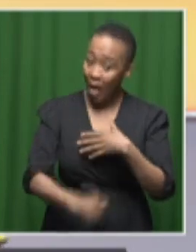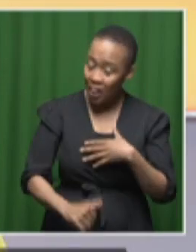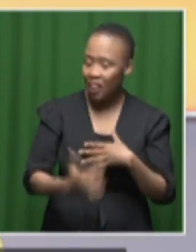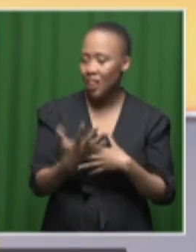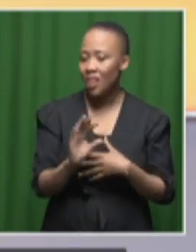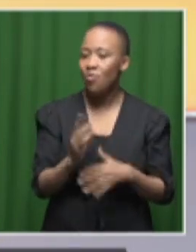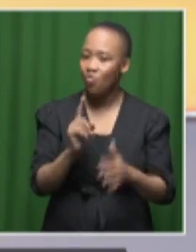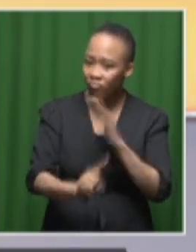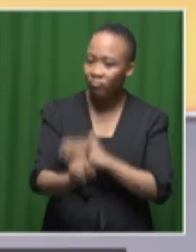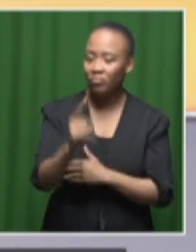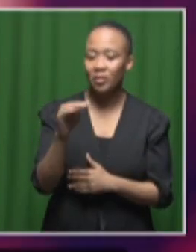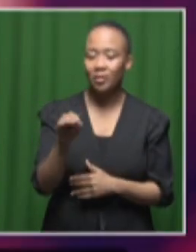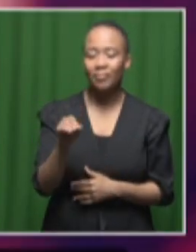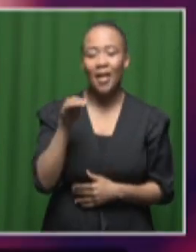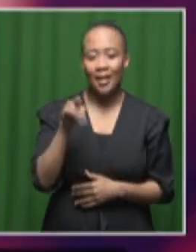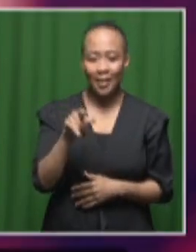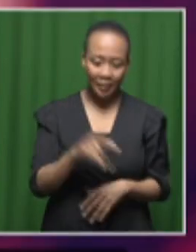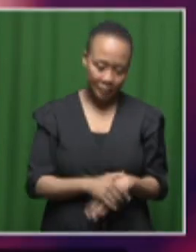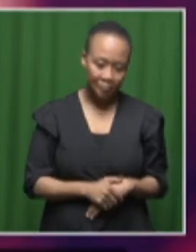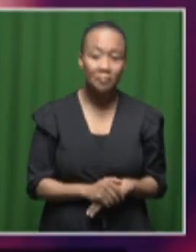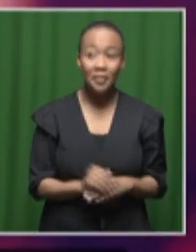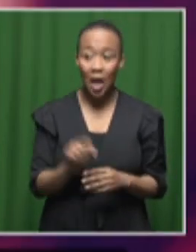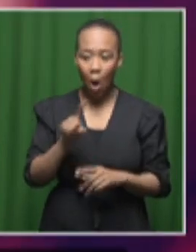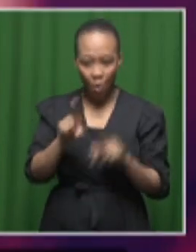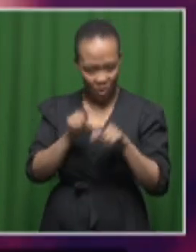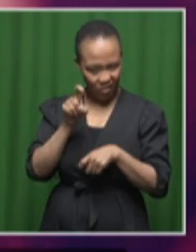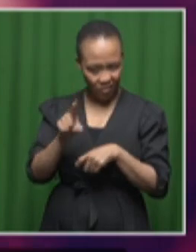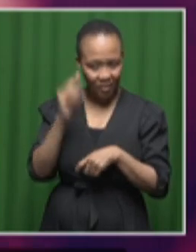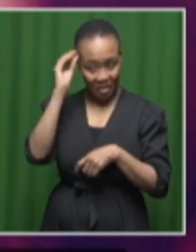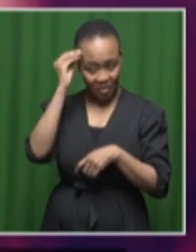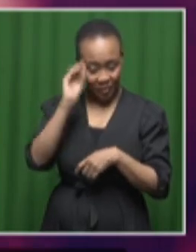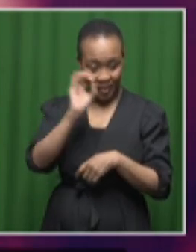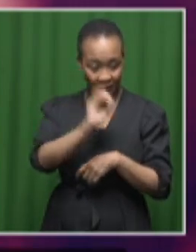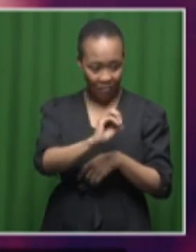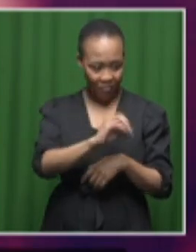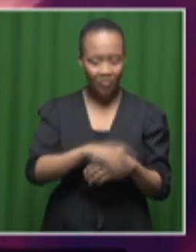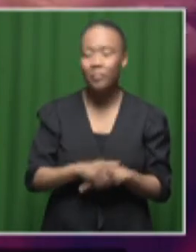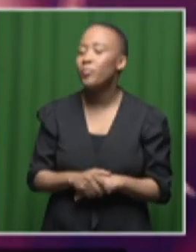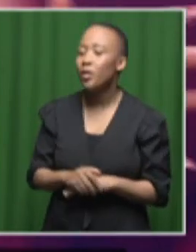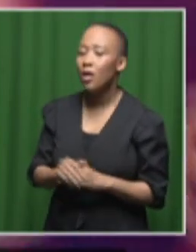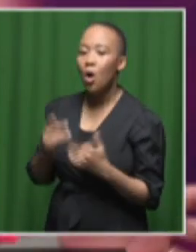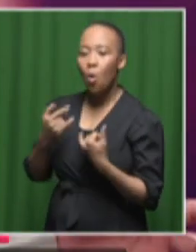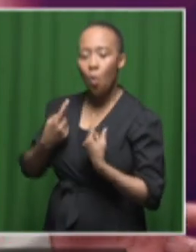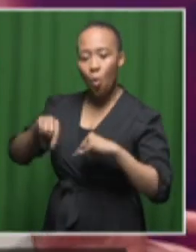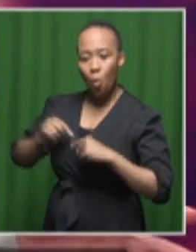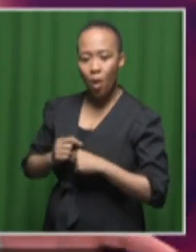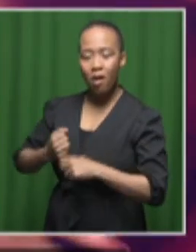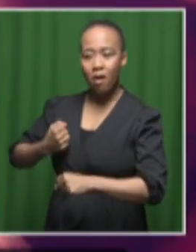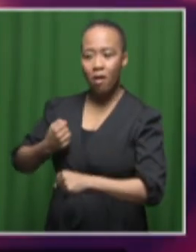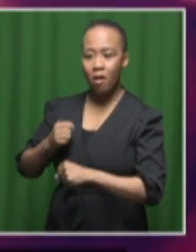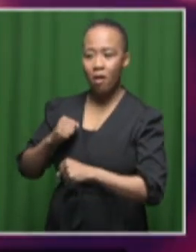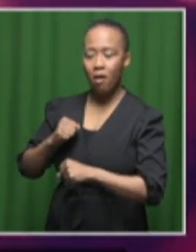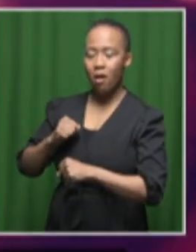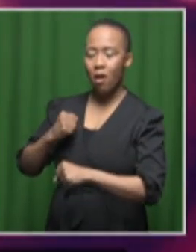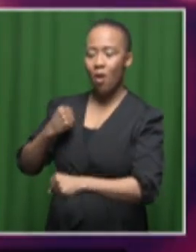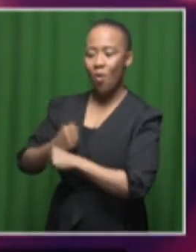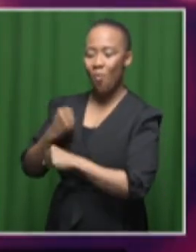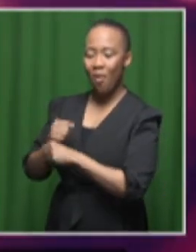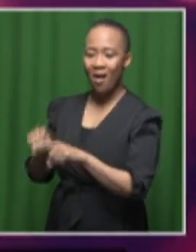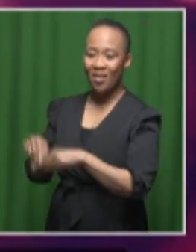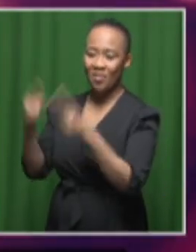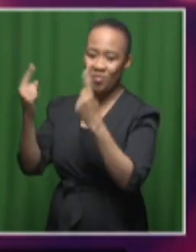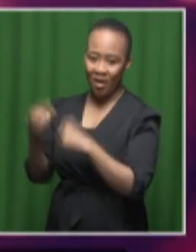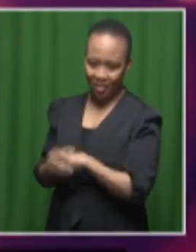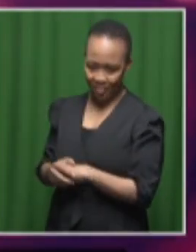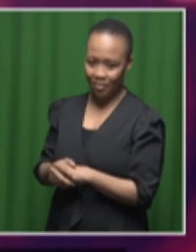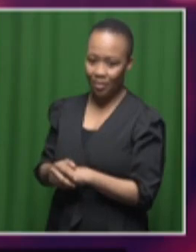find interesting. And they almost operate differently to how when we were younger, they're almost as if they're